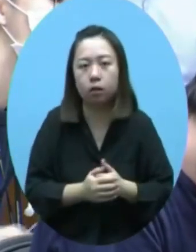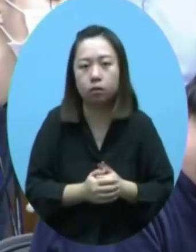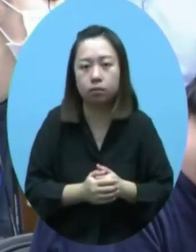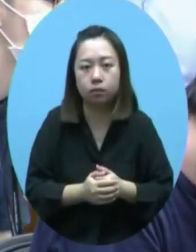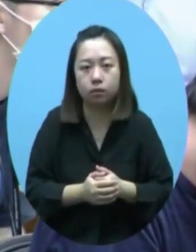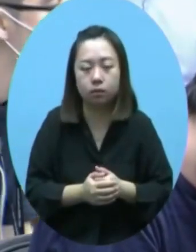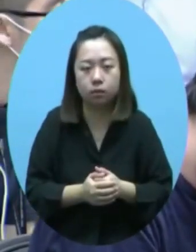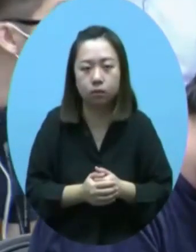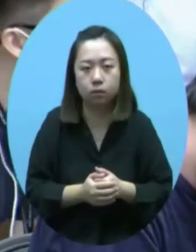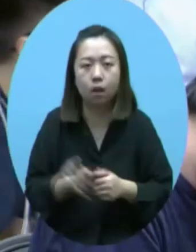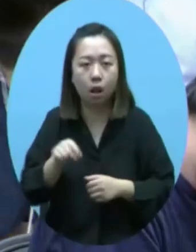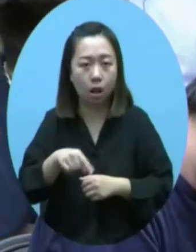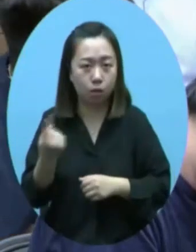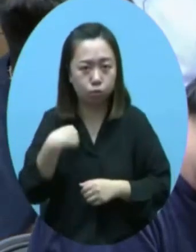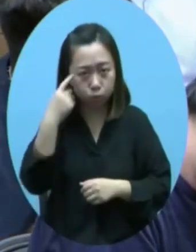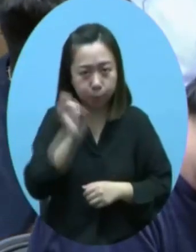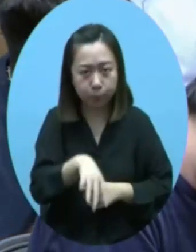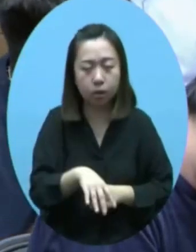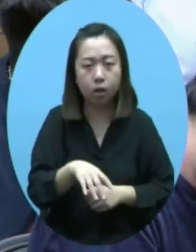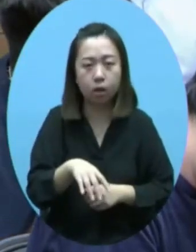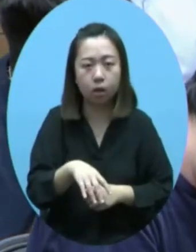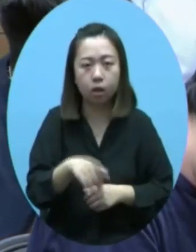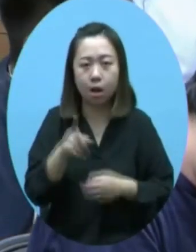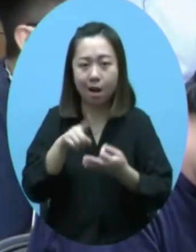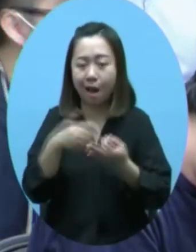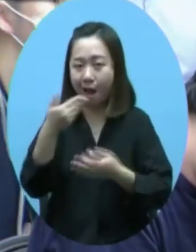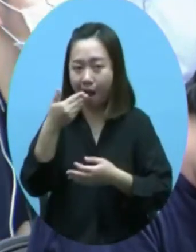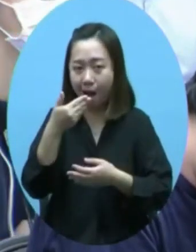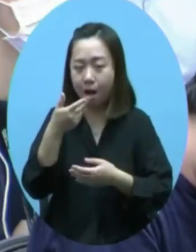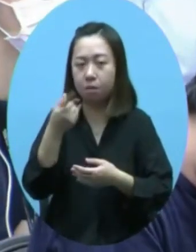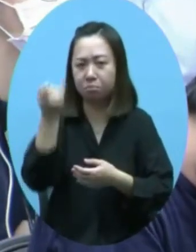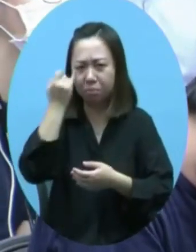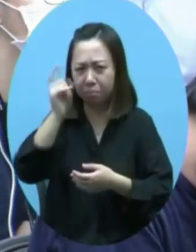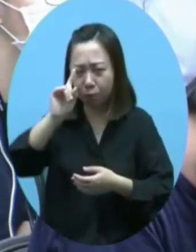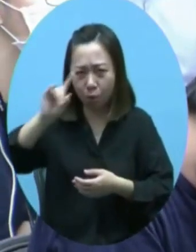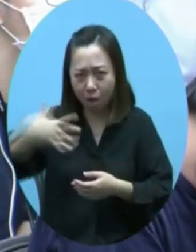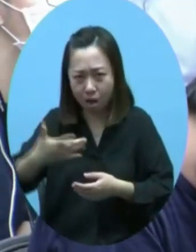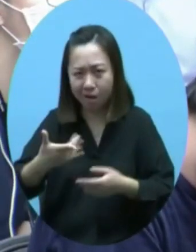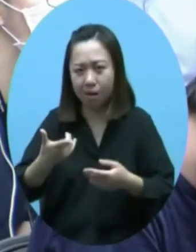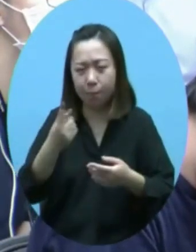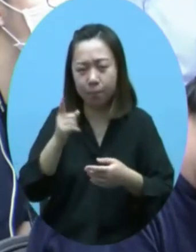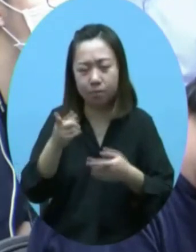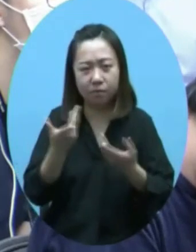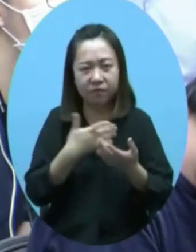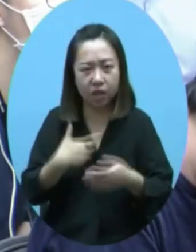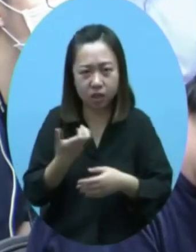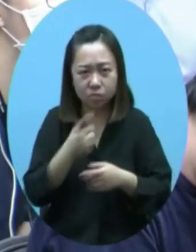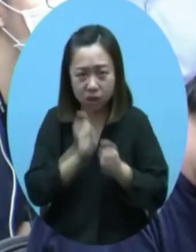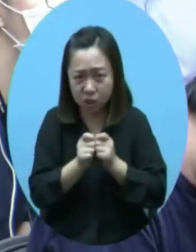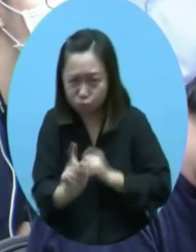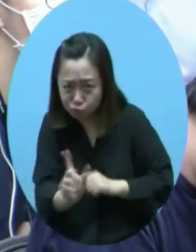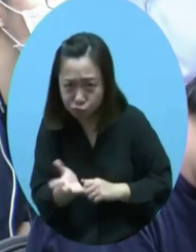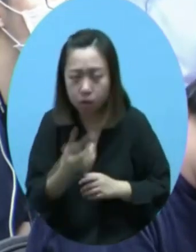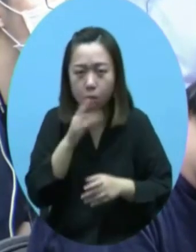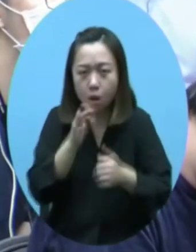close contacts of a confirmed case? And I'd also like to ask you, Kazakhstan has the outbreak